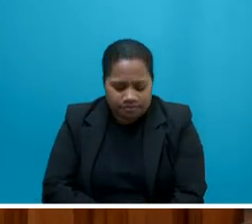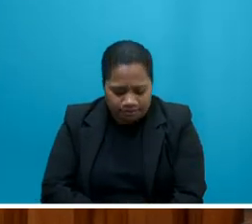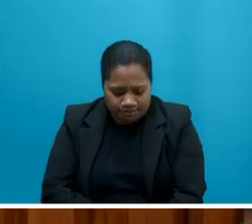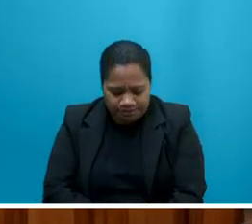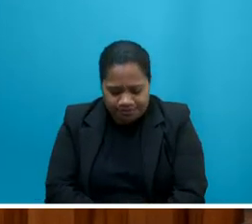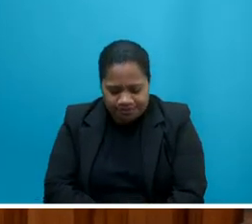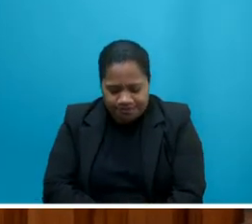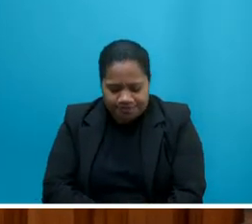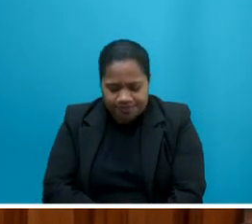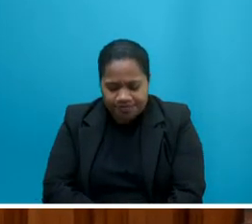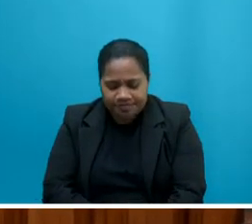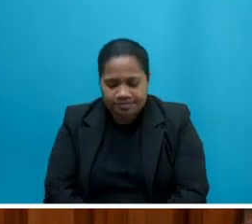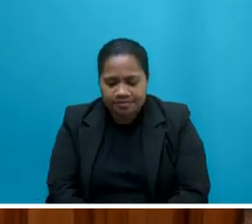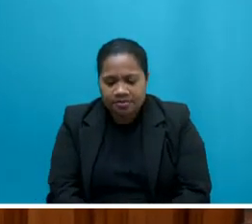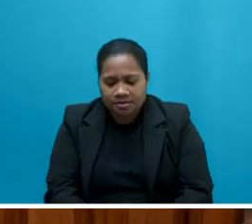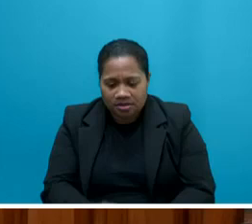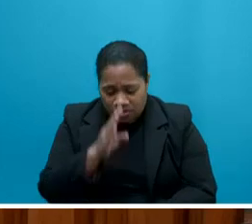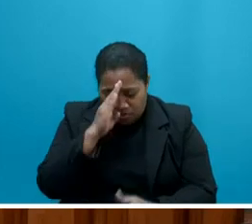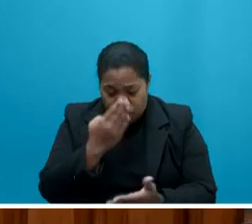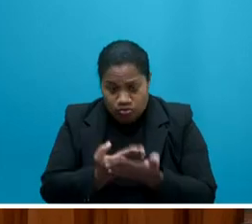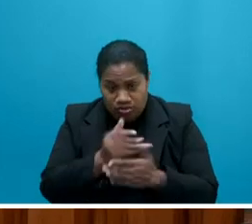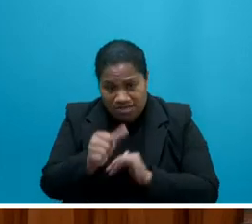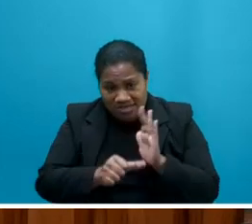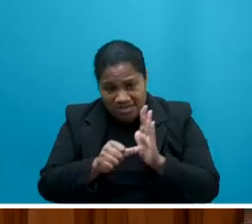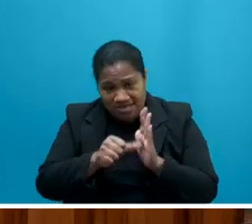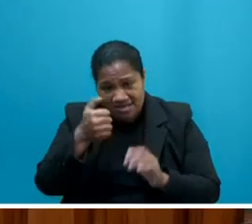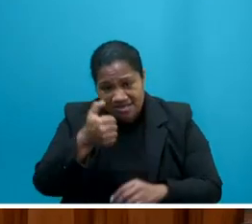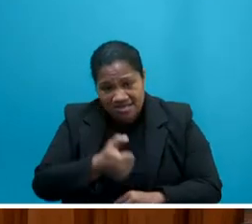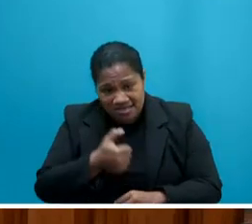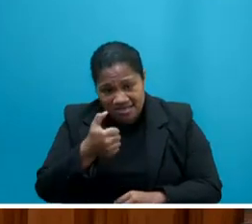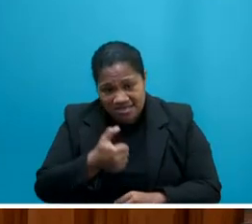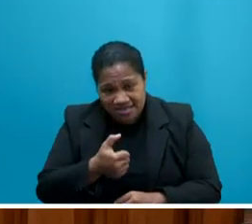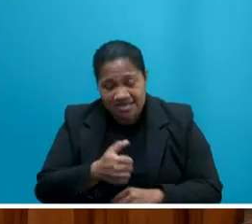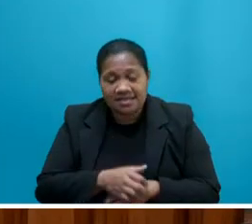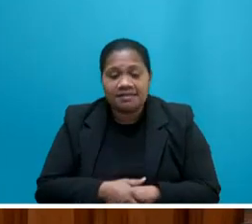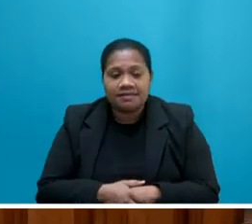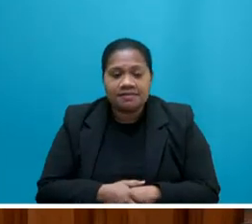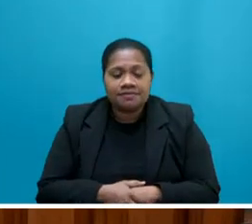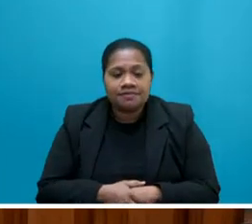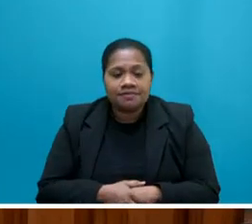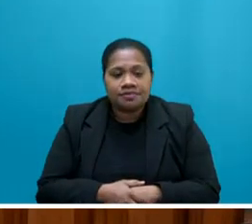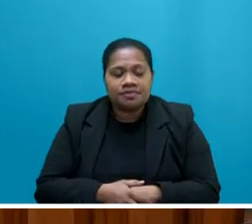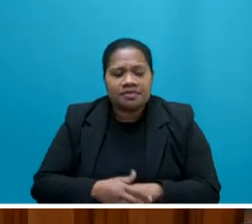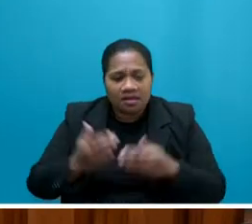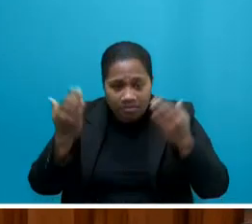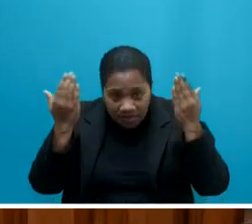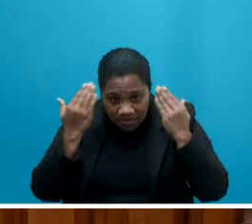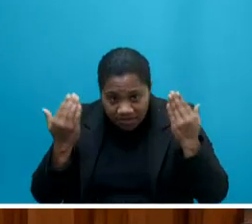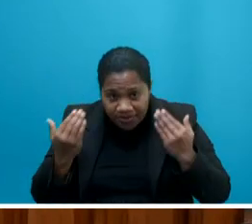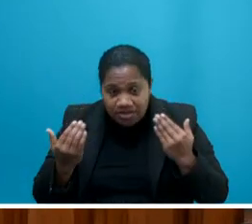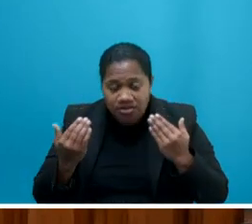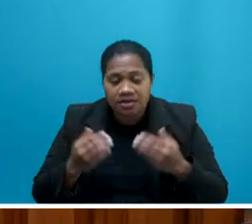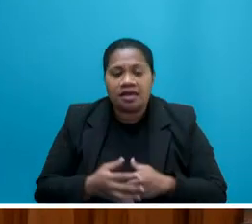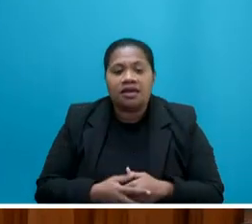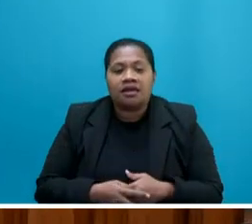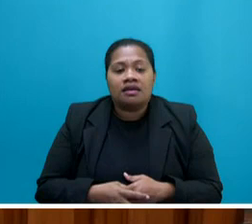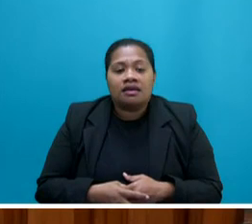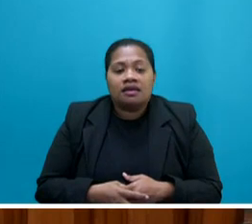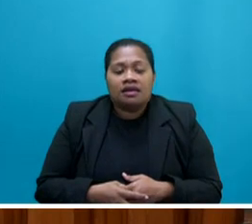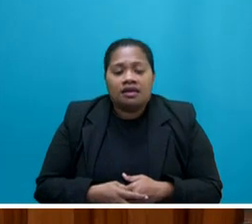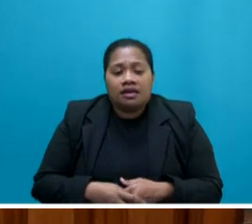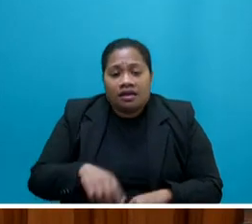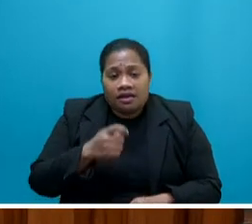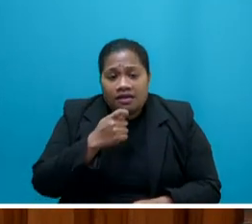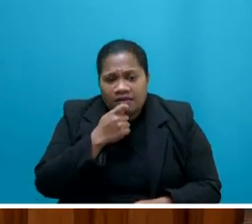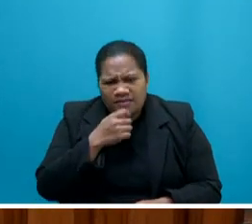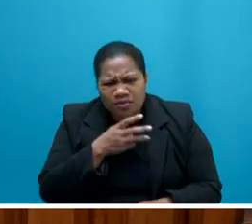by persons purporting to be military officers and beaten up. Mr. Speaker, sir, a few words on the national